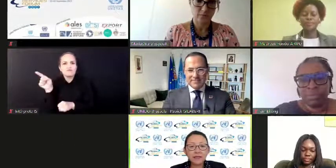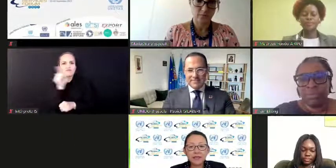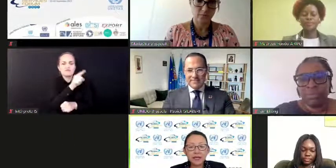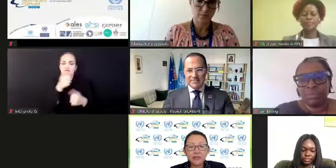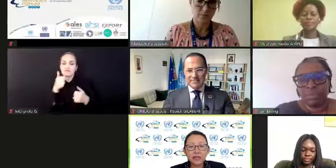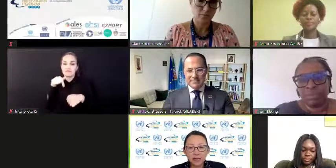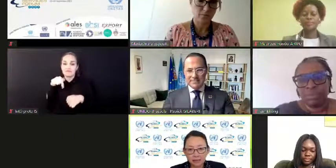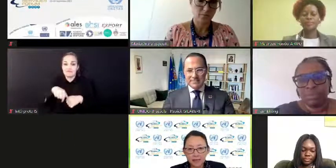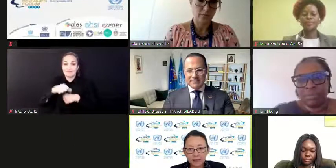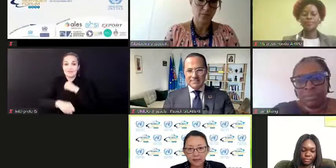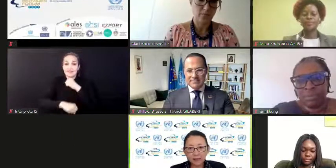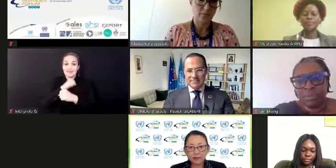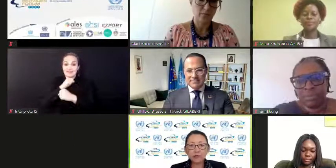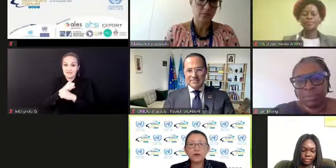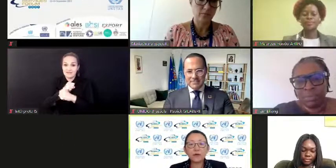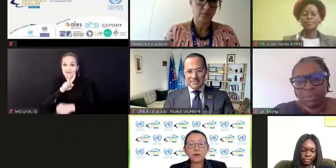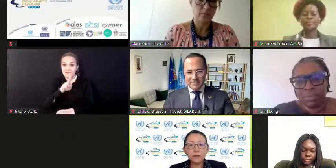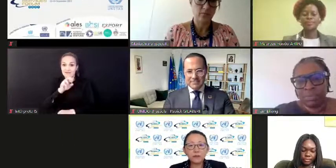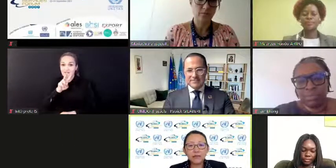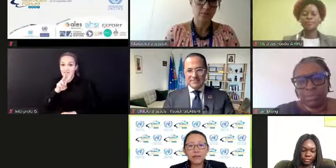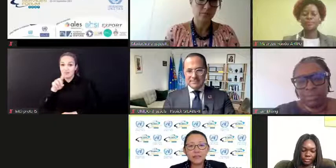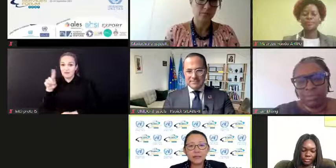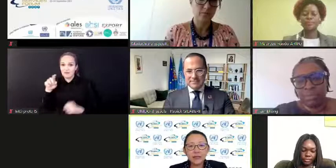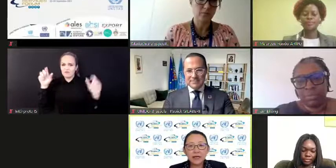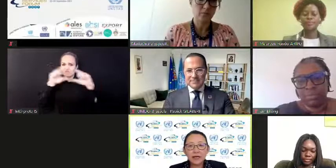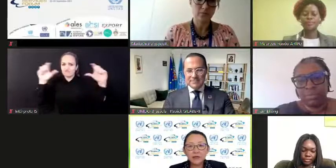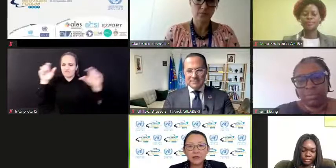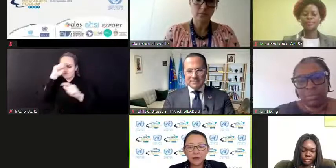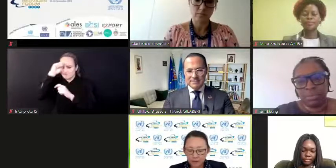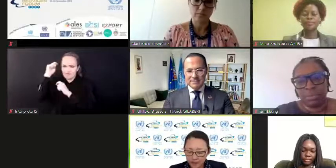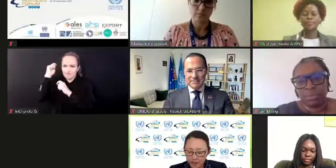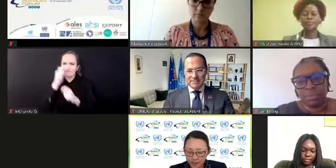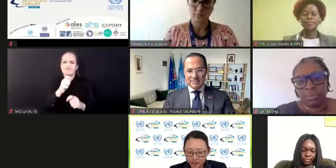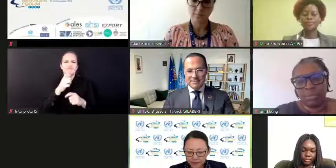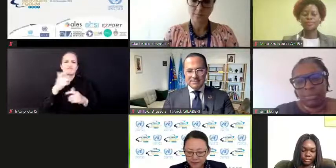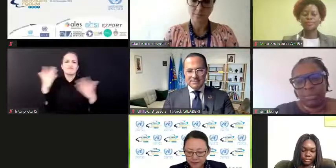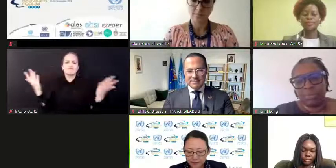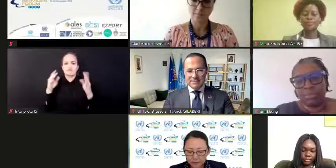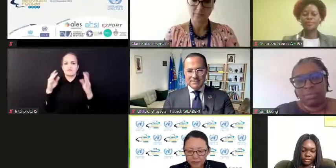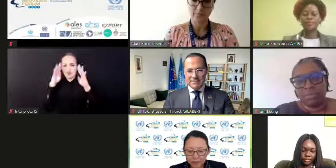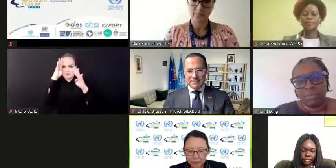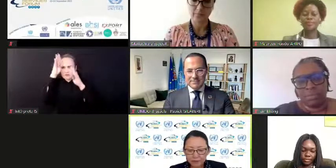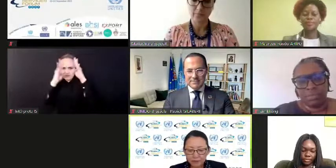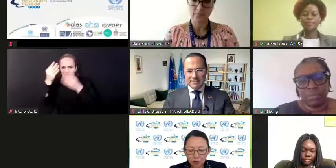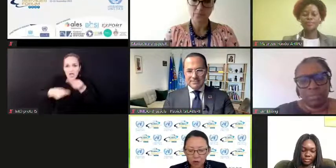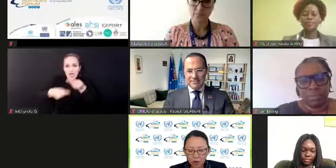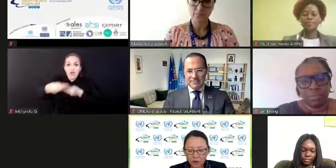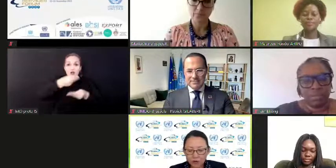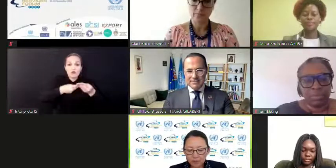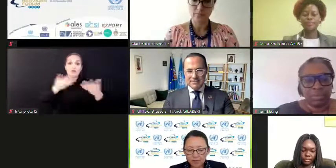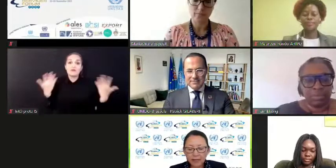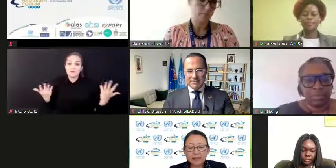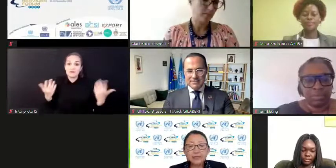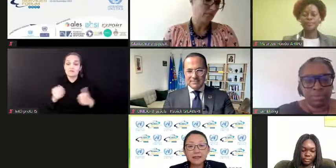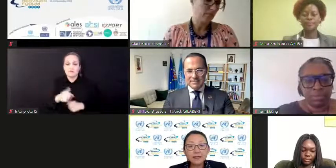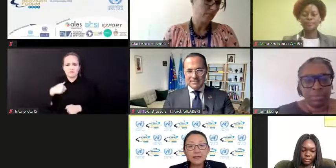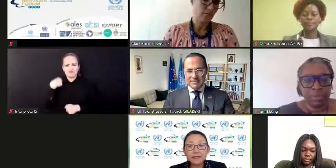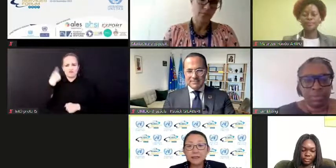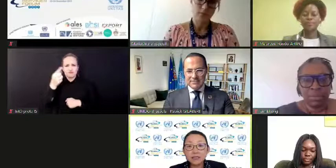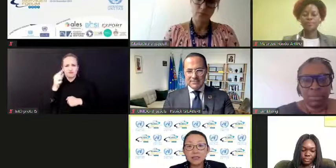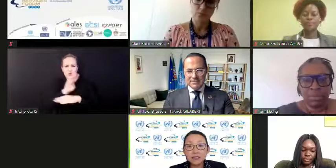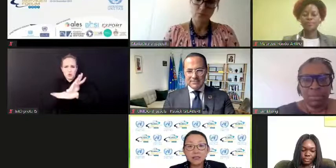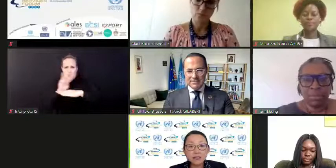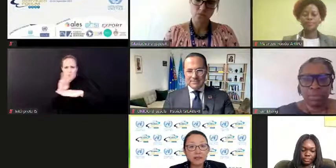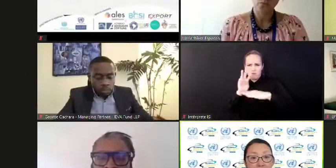I just shared the link for the website. As you know that this is a kind of the reservoir of so many ideas and